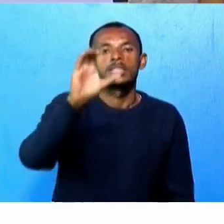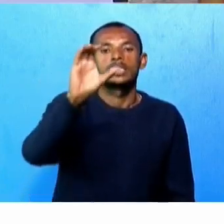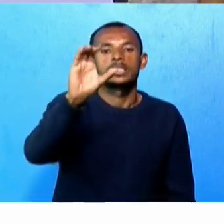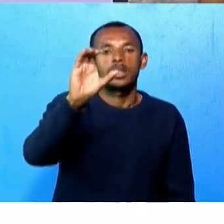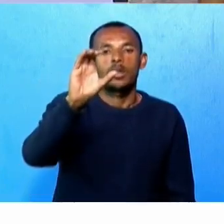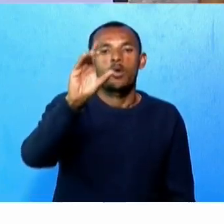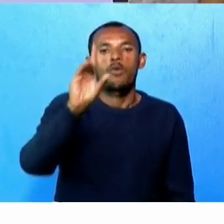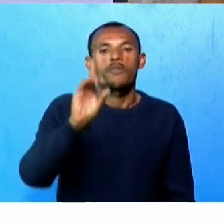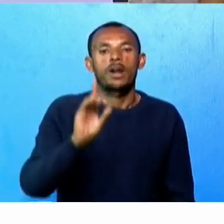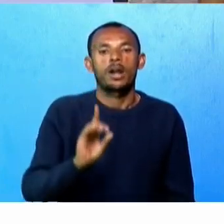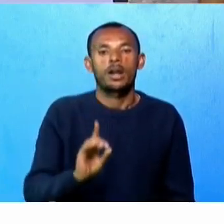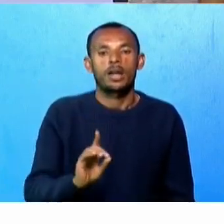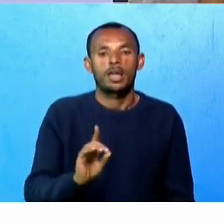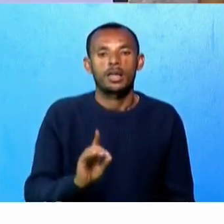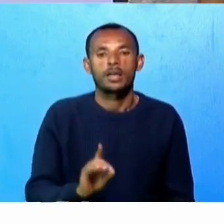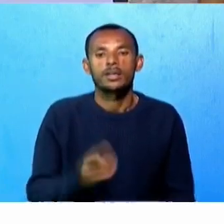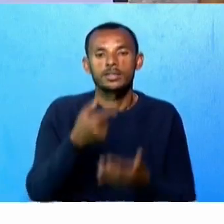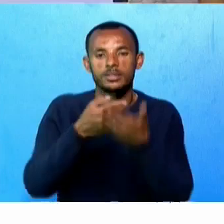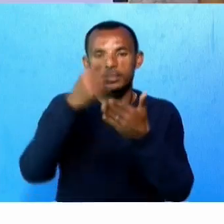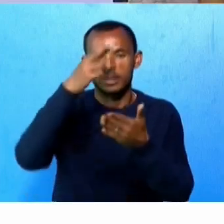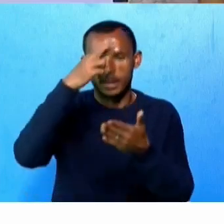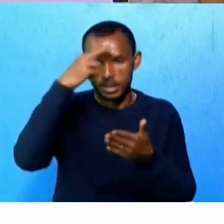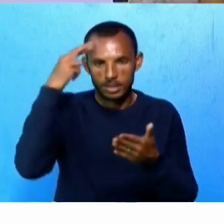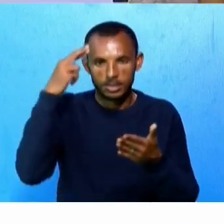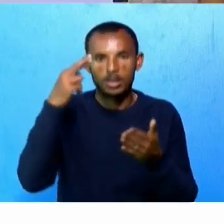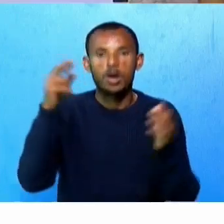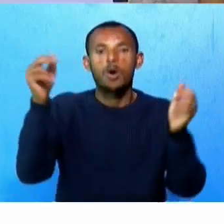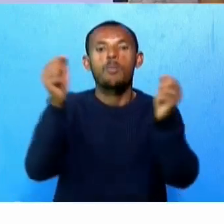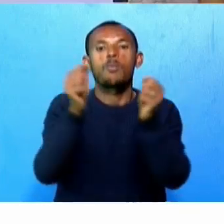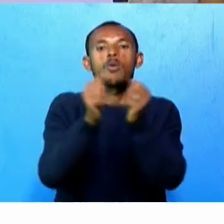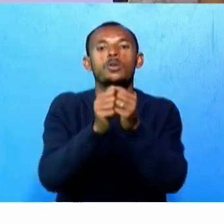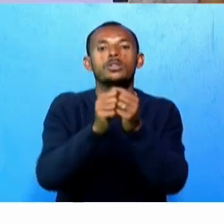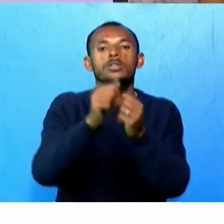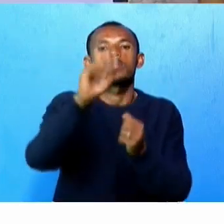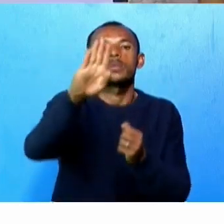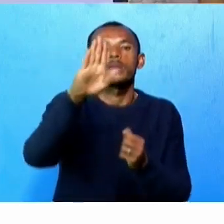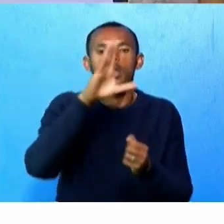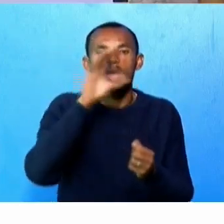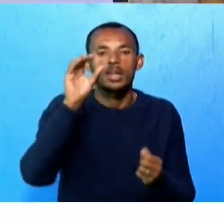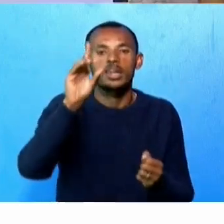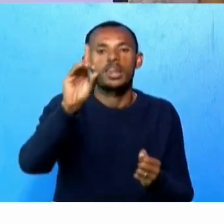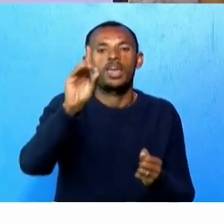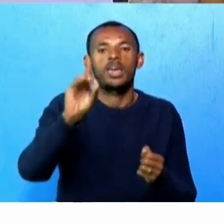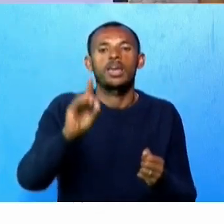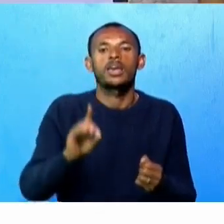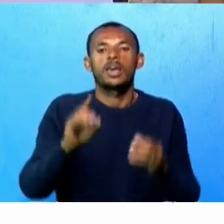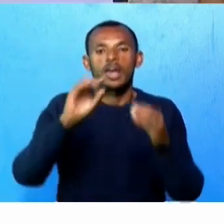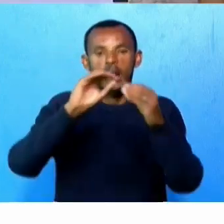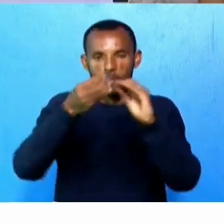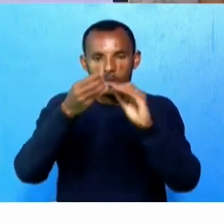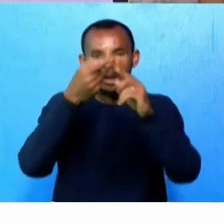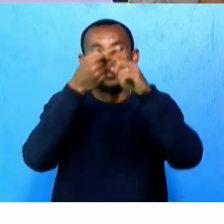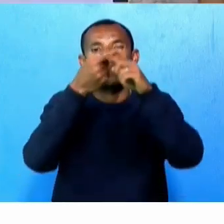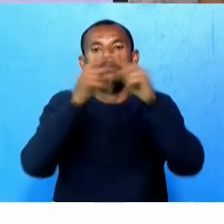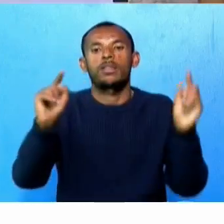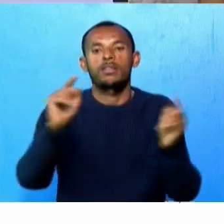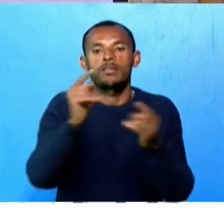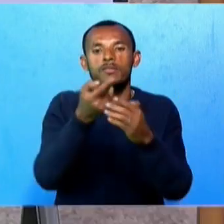d. Okay, in this case, both b and d should be a number different from